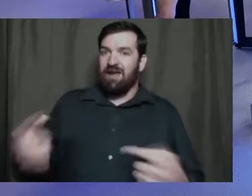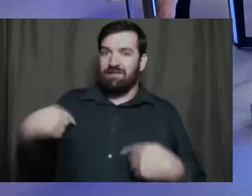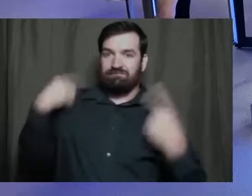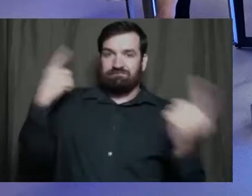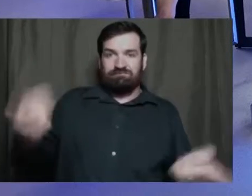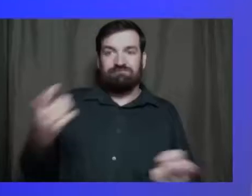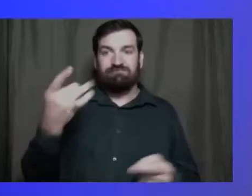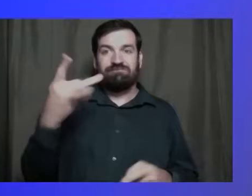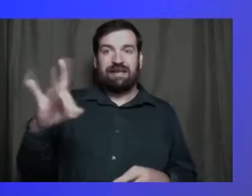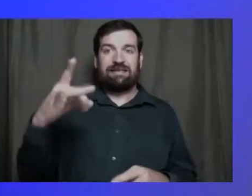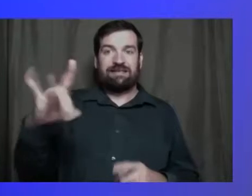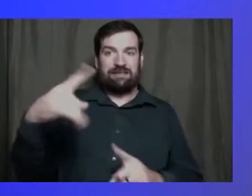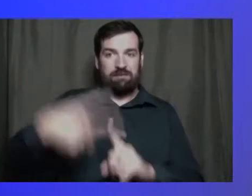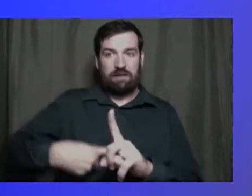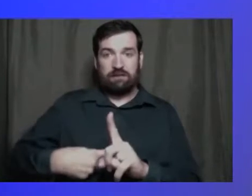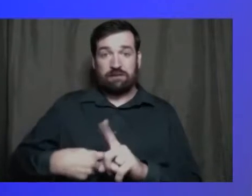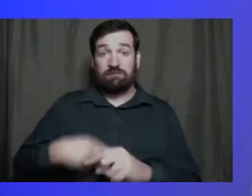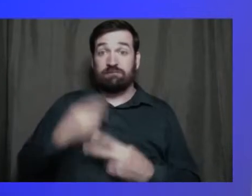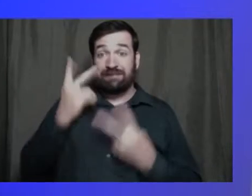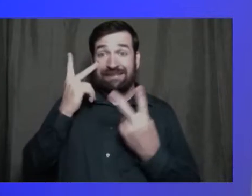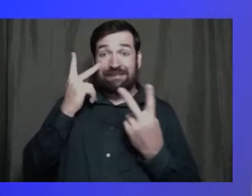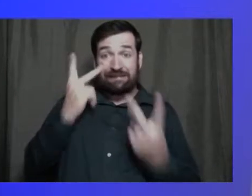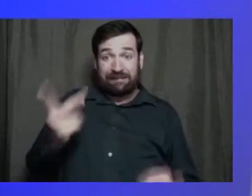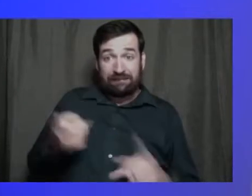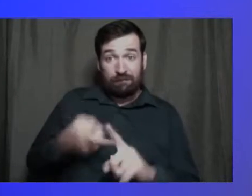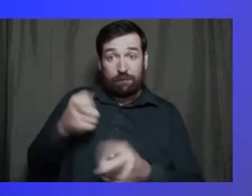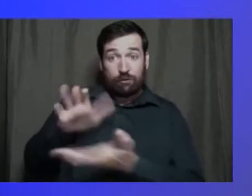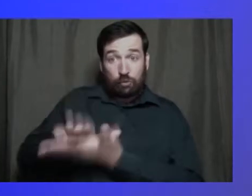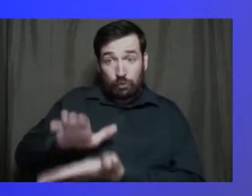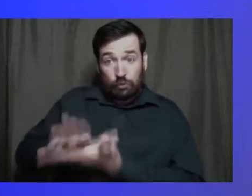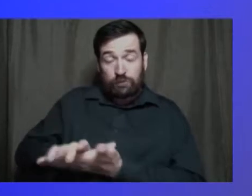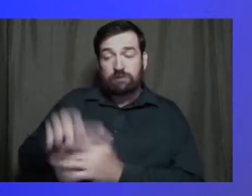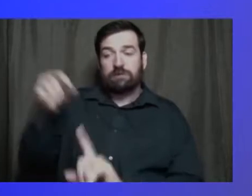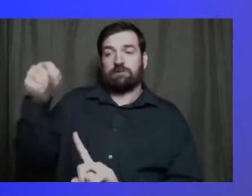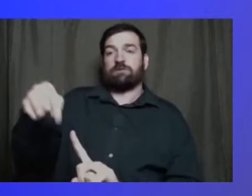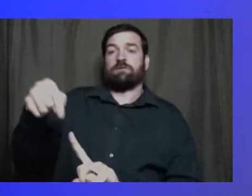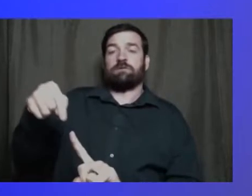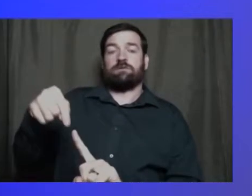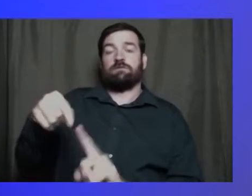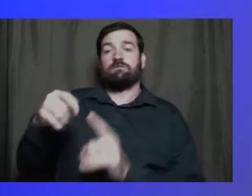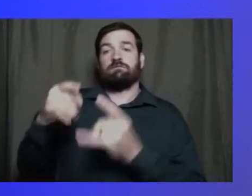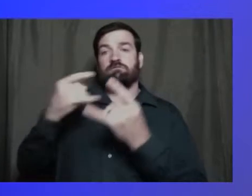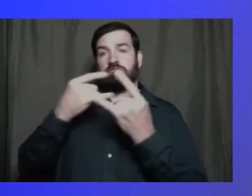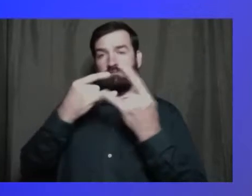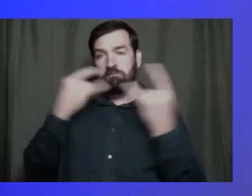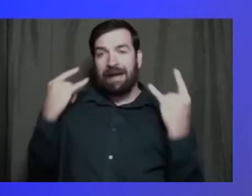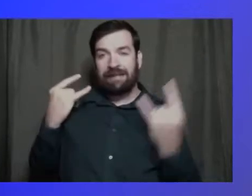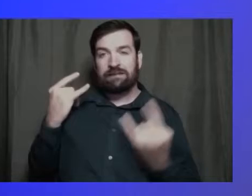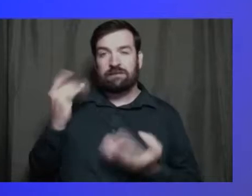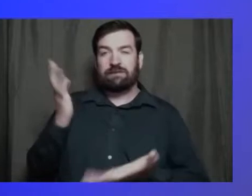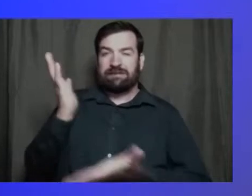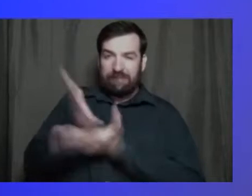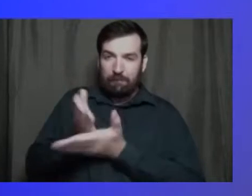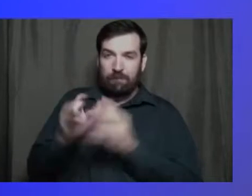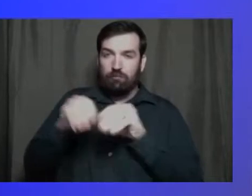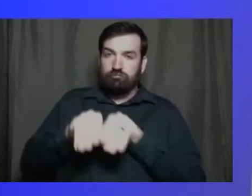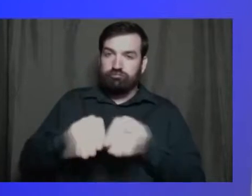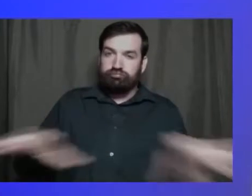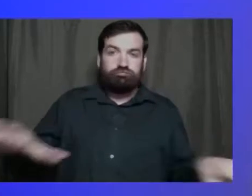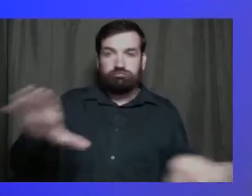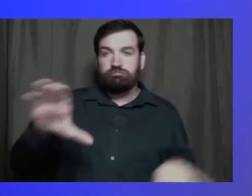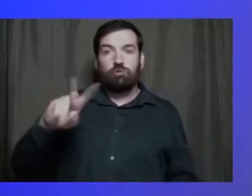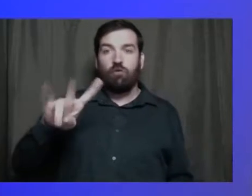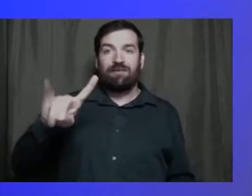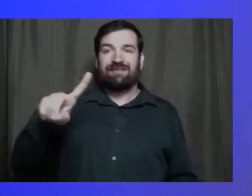what we have really seen from our schools is that masks have really stopped in-school transmission of COVID-19. So we now